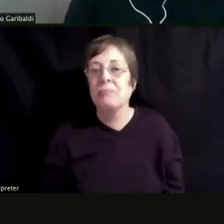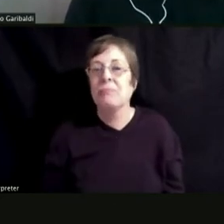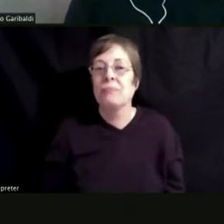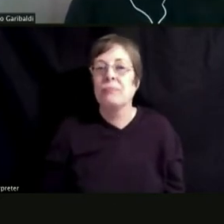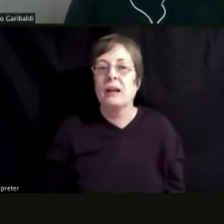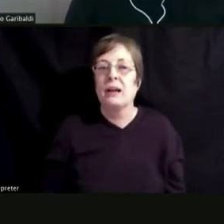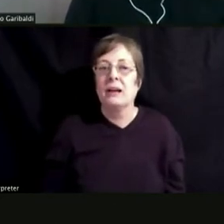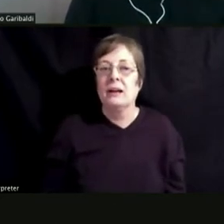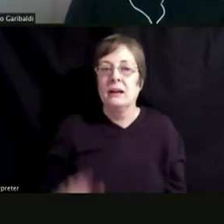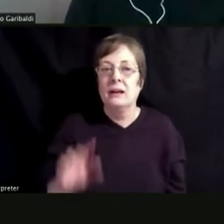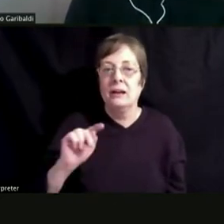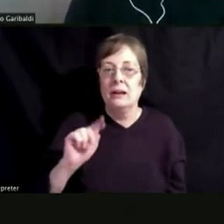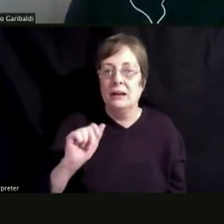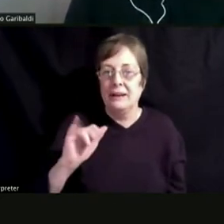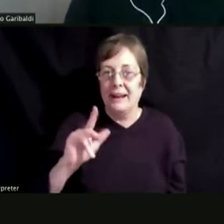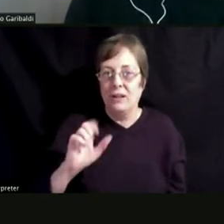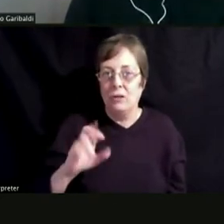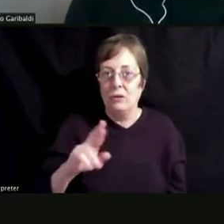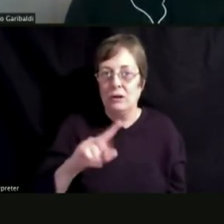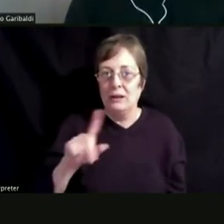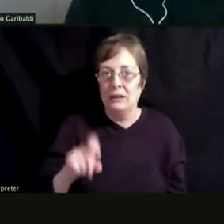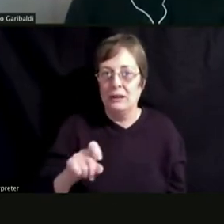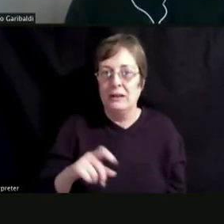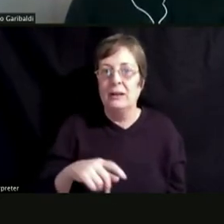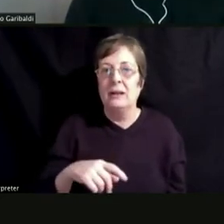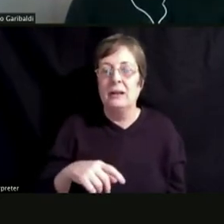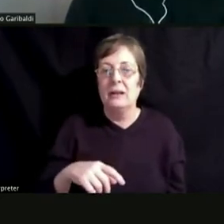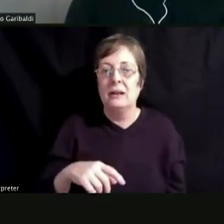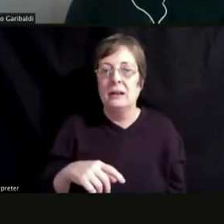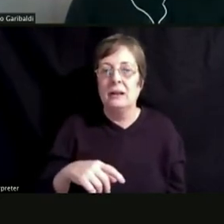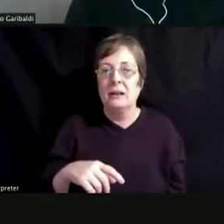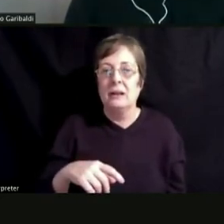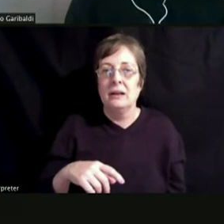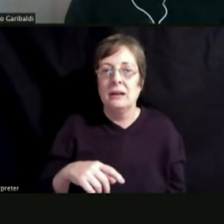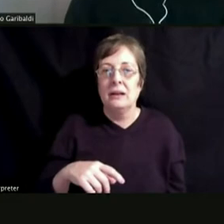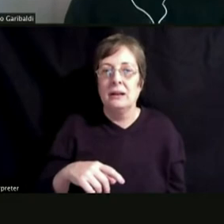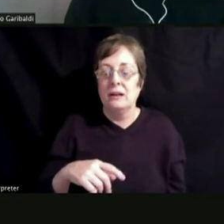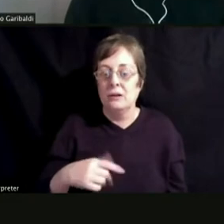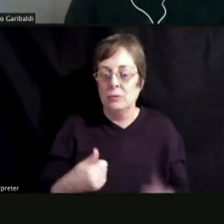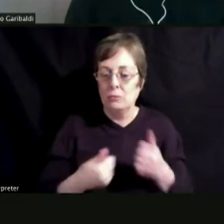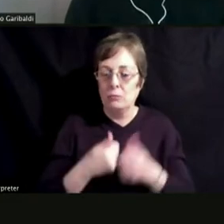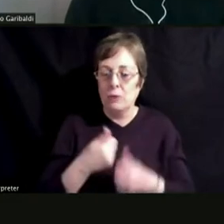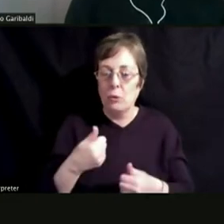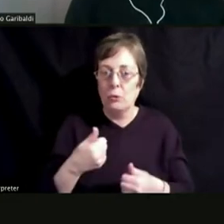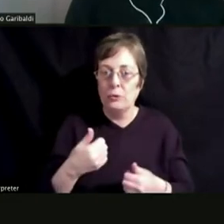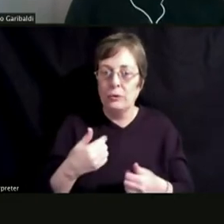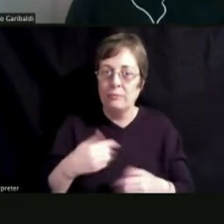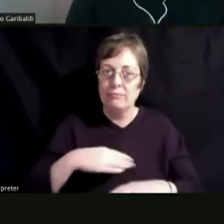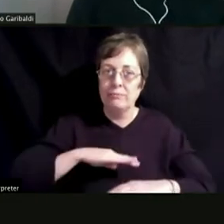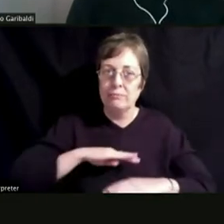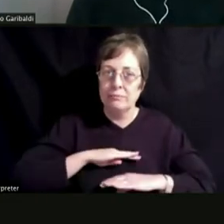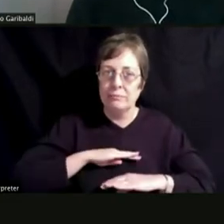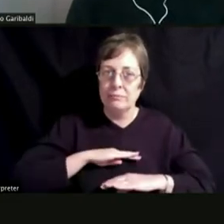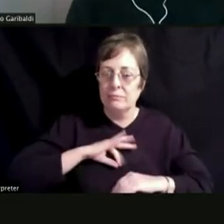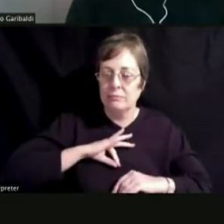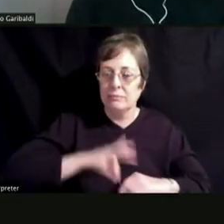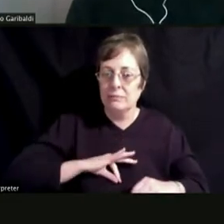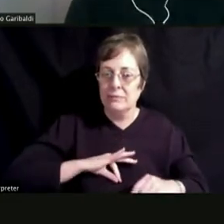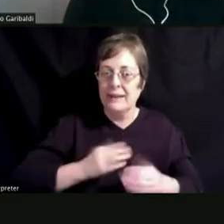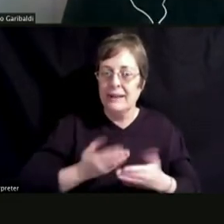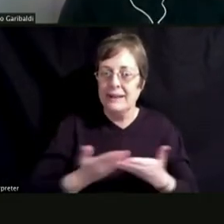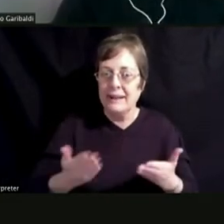is very like a wholesome question. What is the most rewarding thing about your career? You can start with Dr.